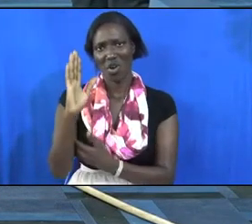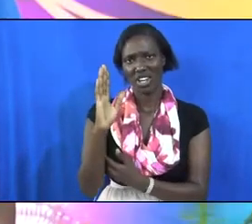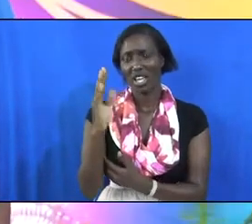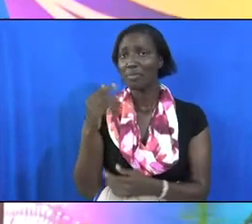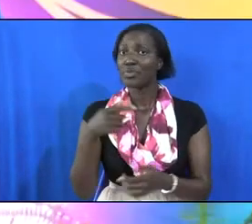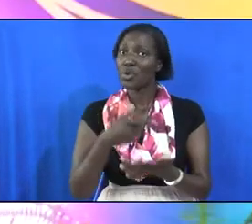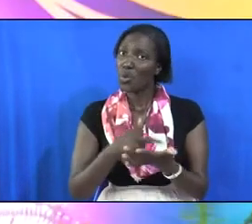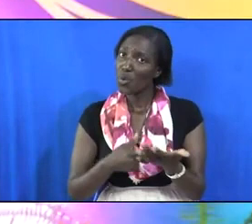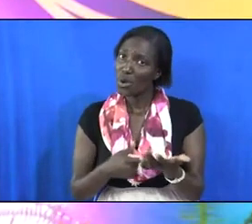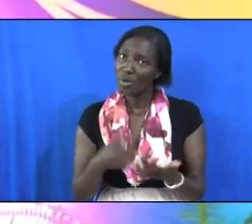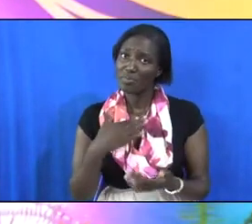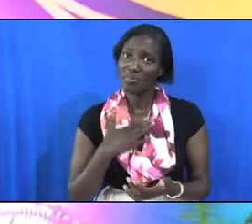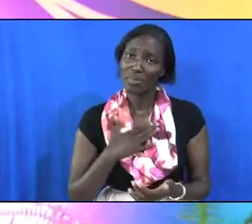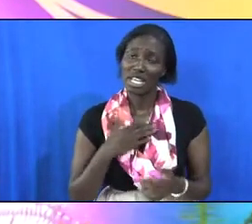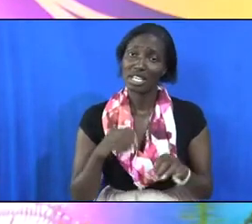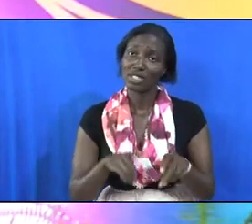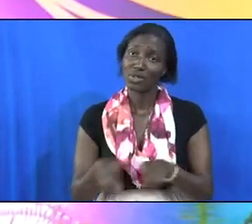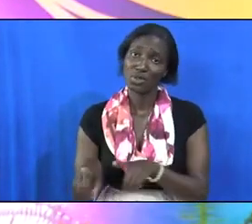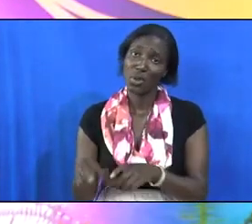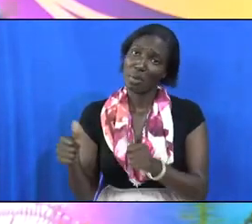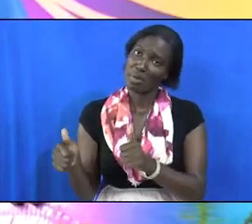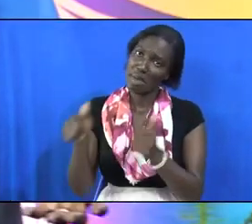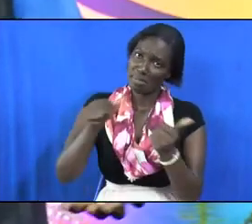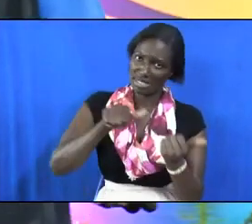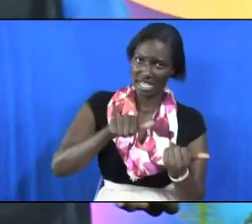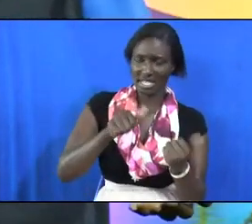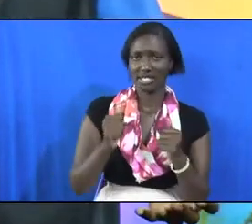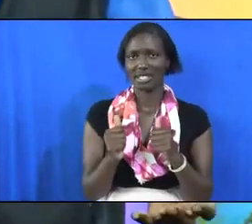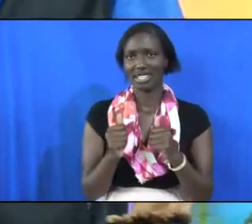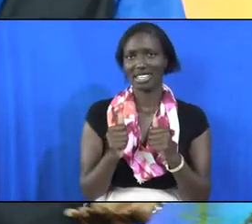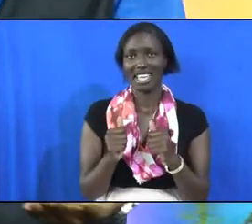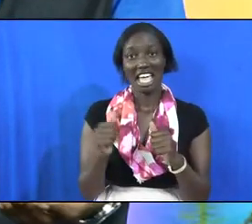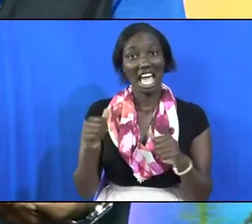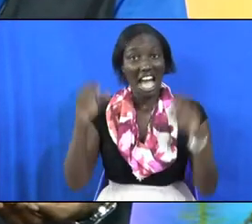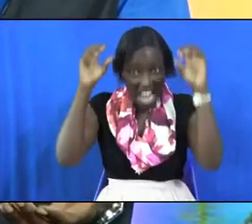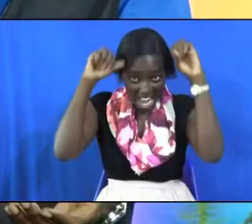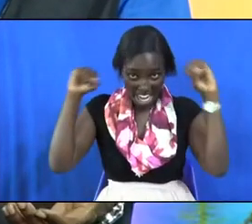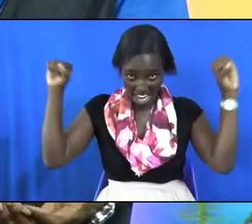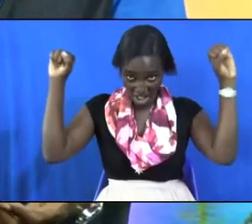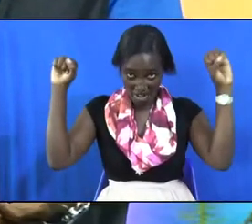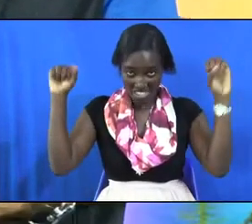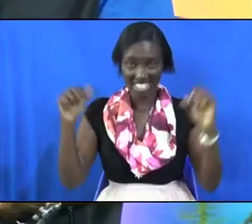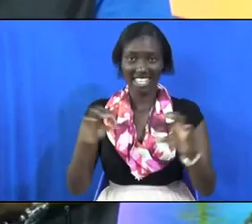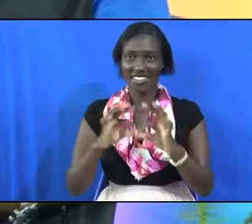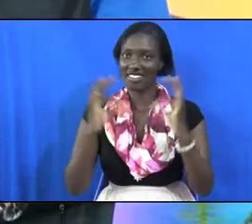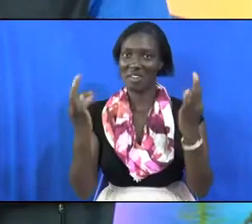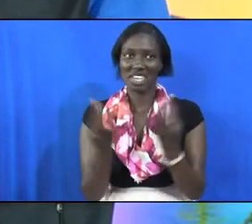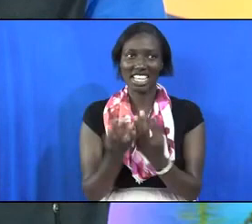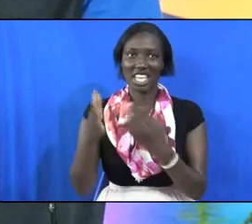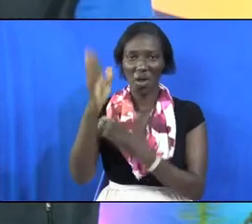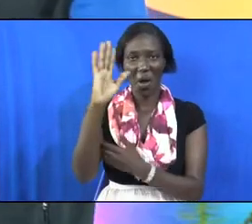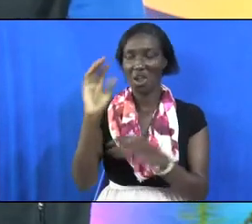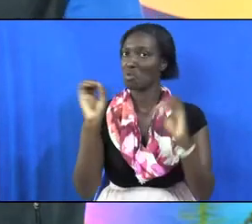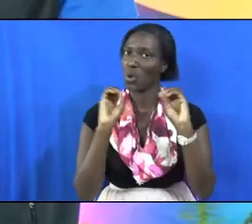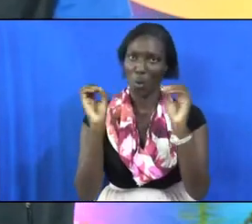baptized? Well, cows don't become part of God's family, boys and girls. Yeah?